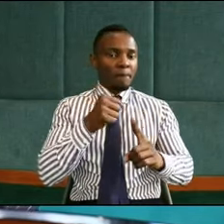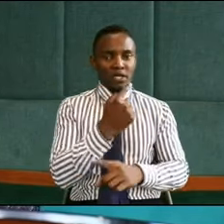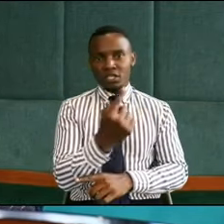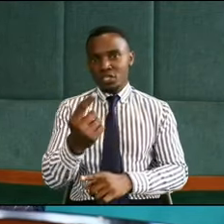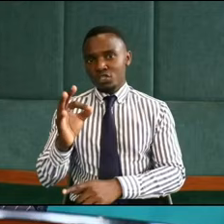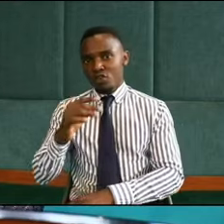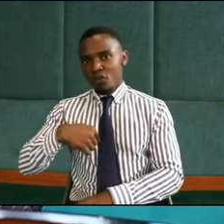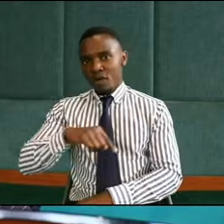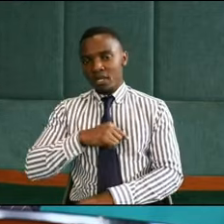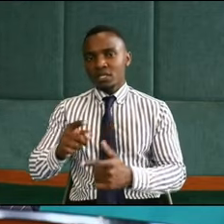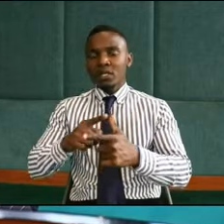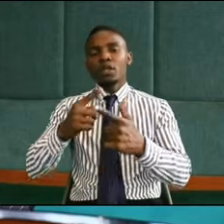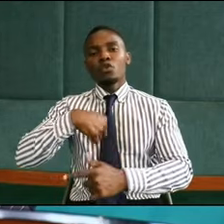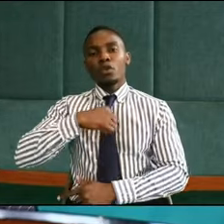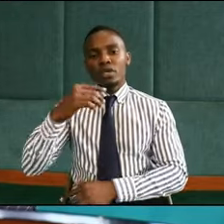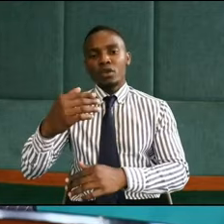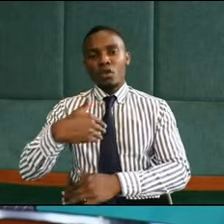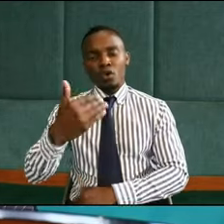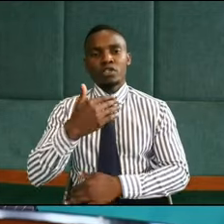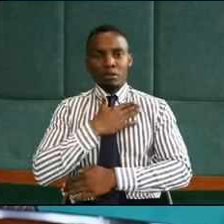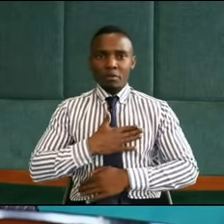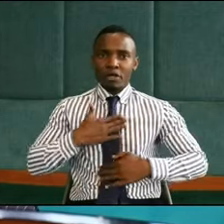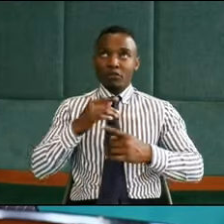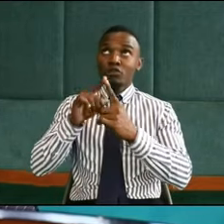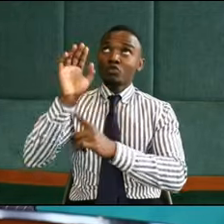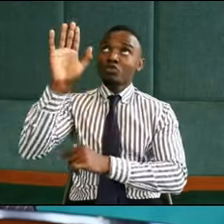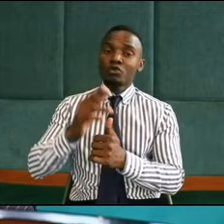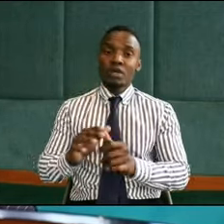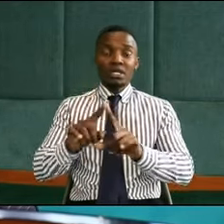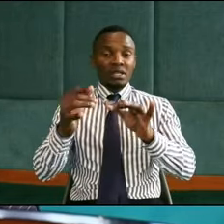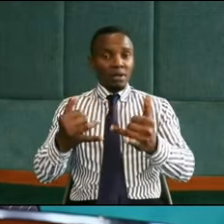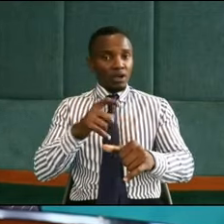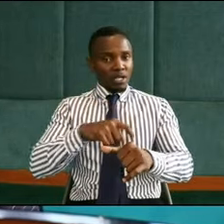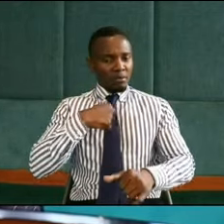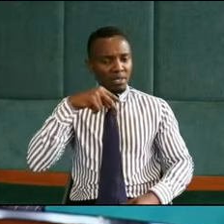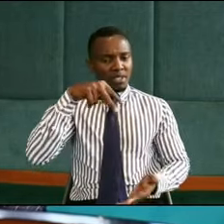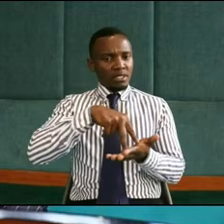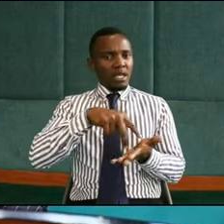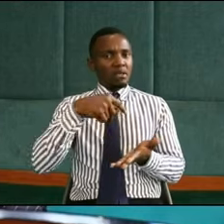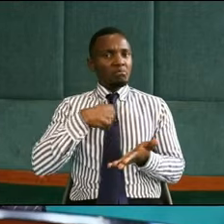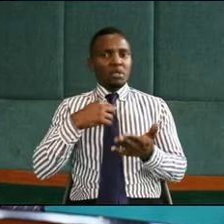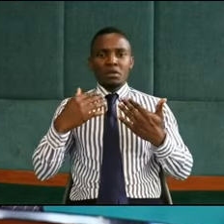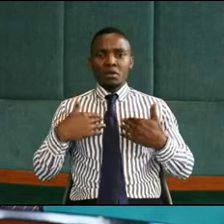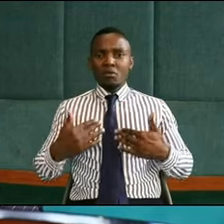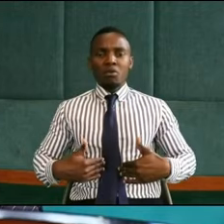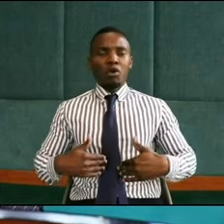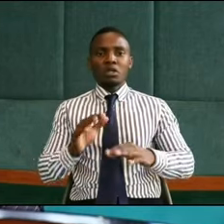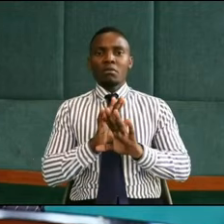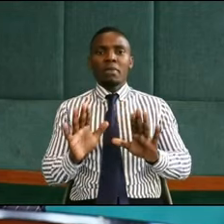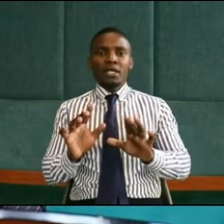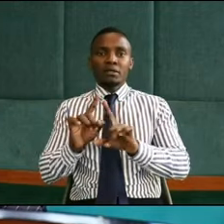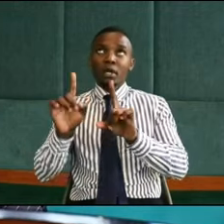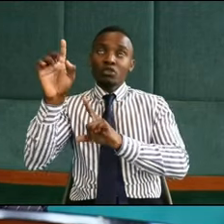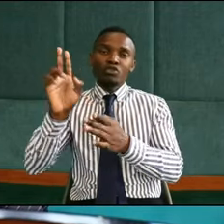be grateful to you. And Lord, now as I stand, may I just be a vessel that you'll use for